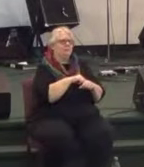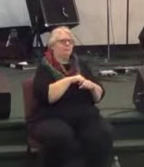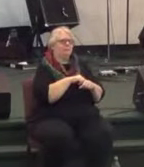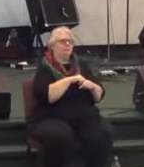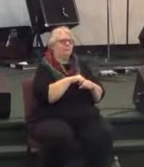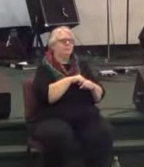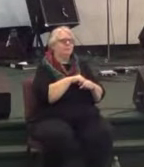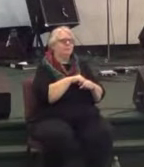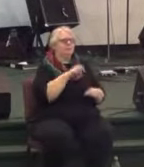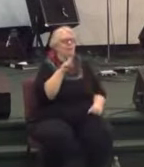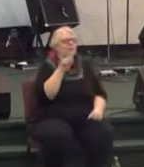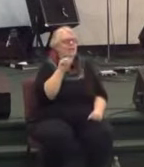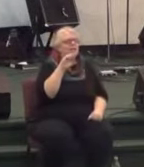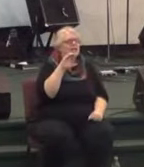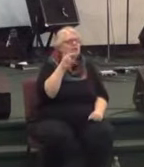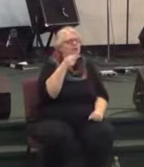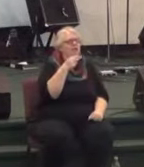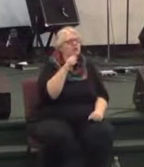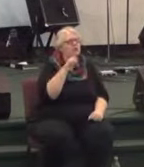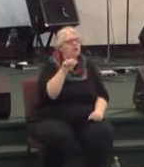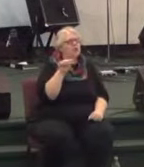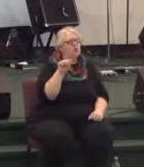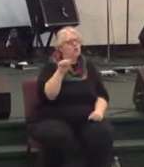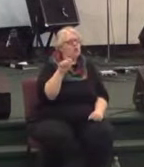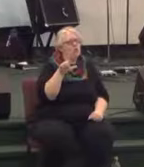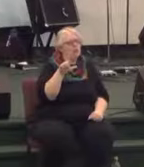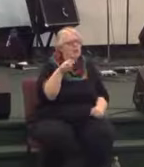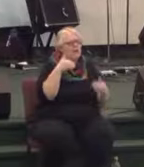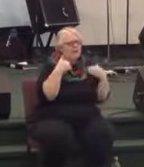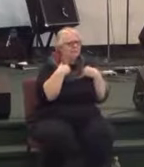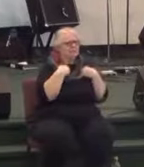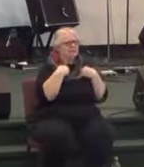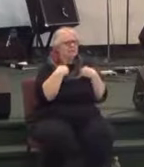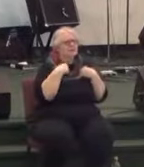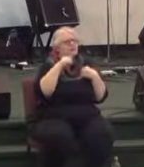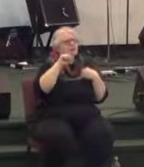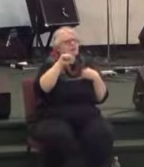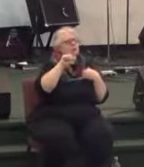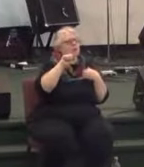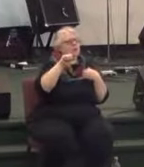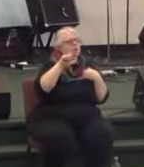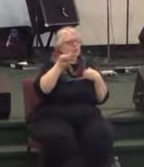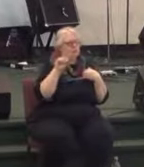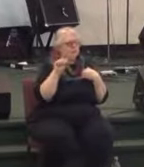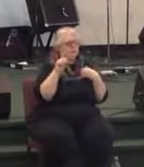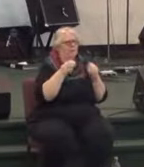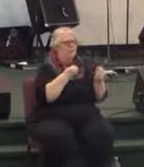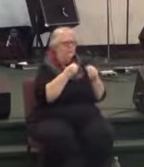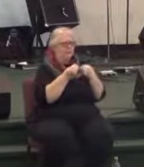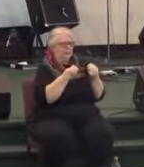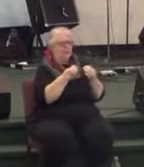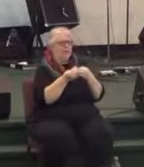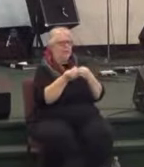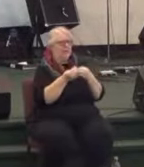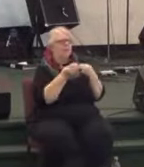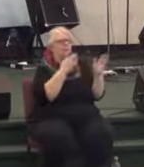ministry, and it's kind of neat. It's bagged meals. And people that are down and out, we took some